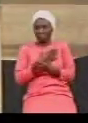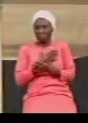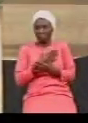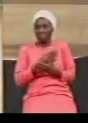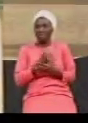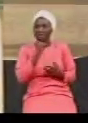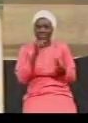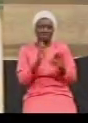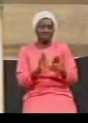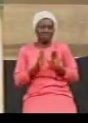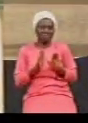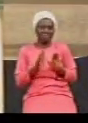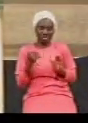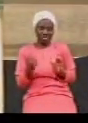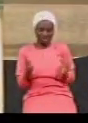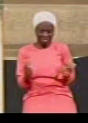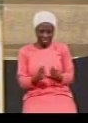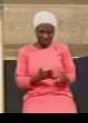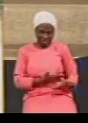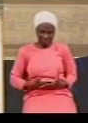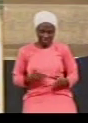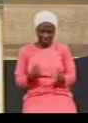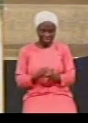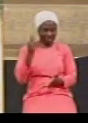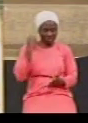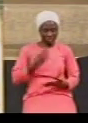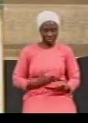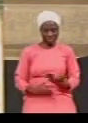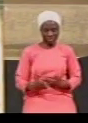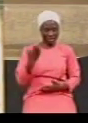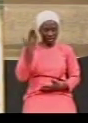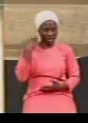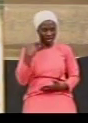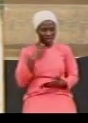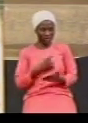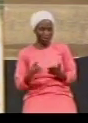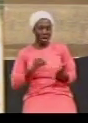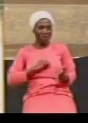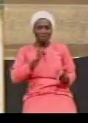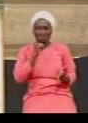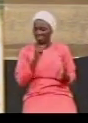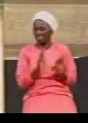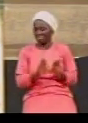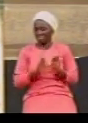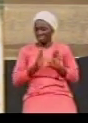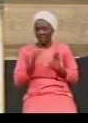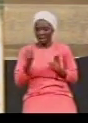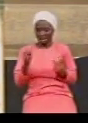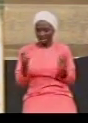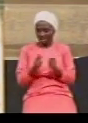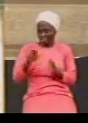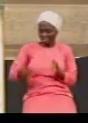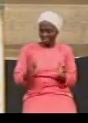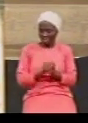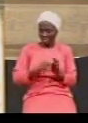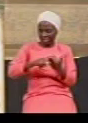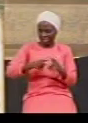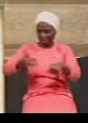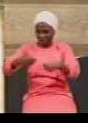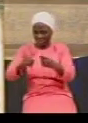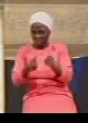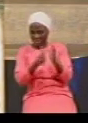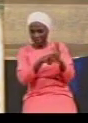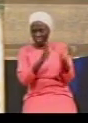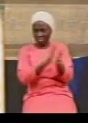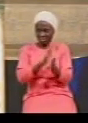was born last week. I will not fear a little child that started going to primary school